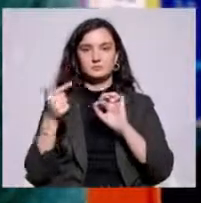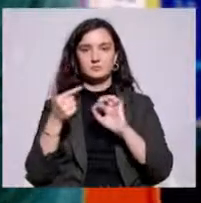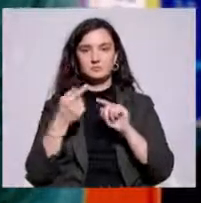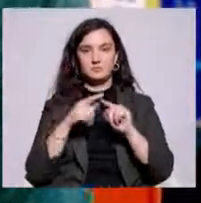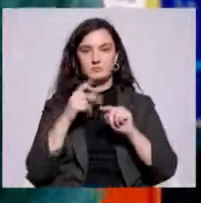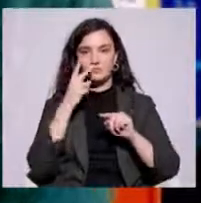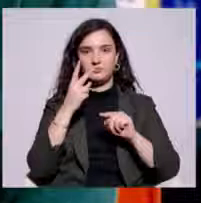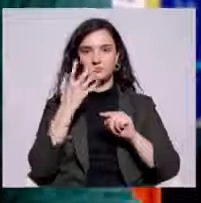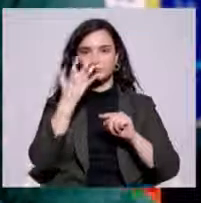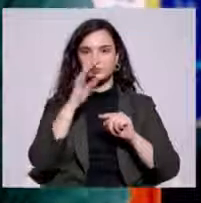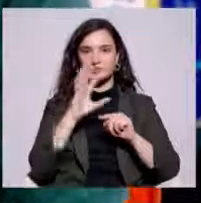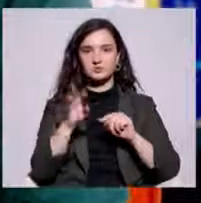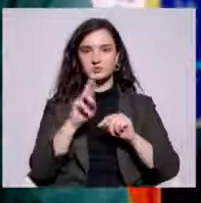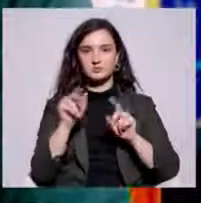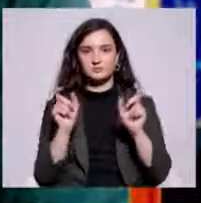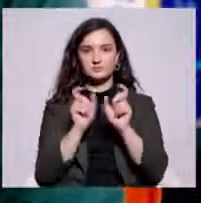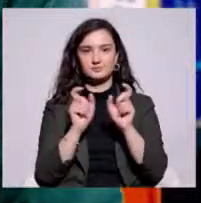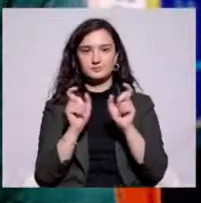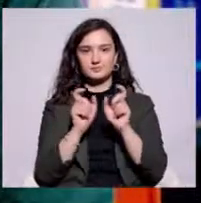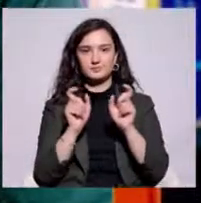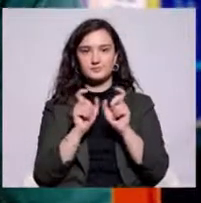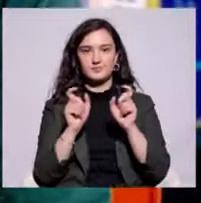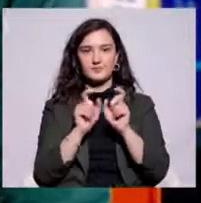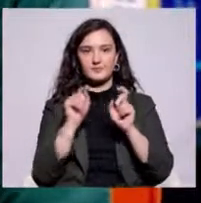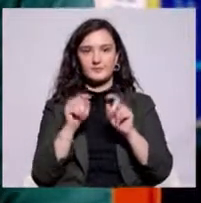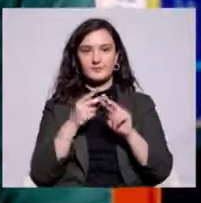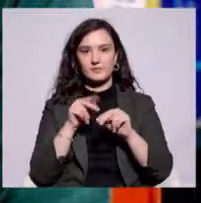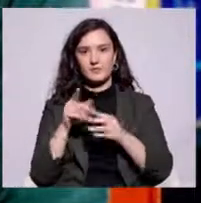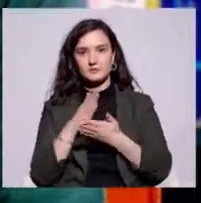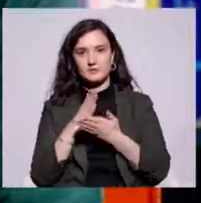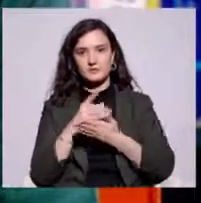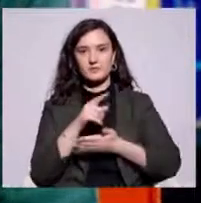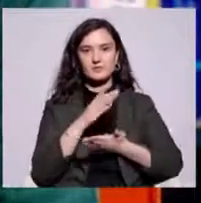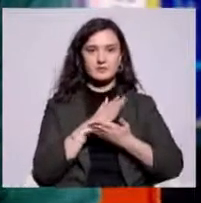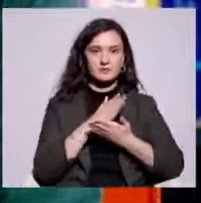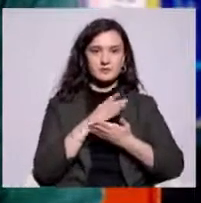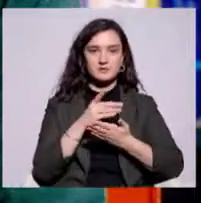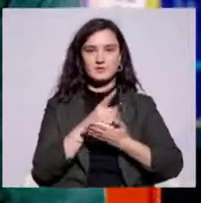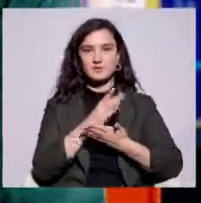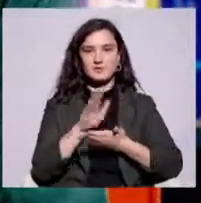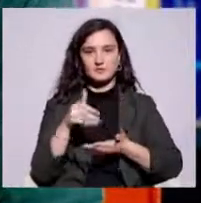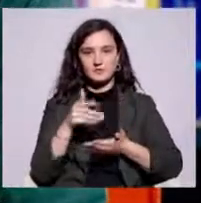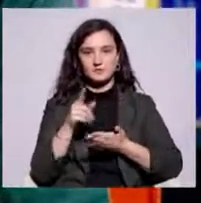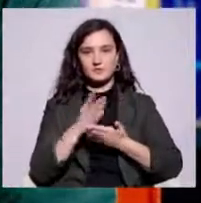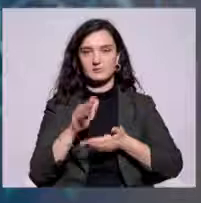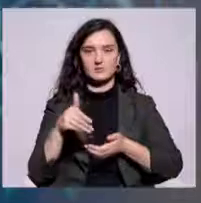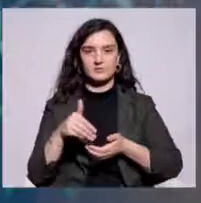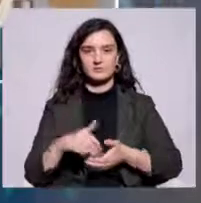look at the picture and match it with there is, there are, there isn't, there